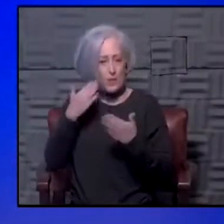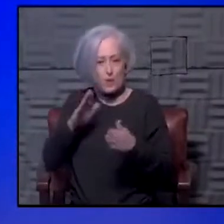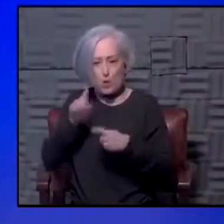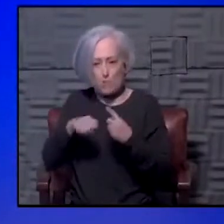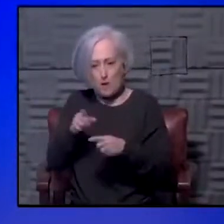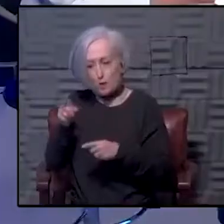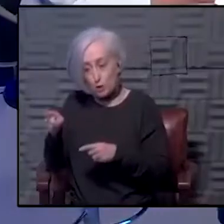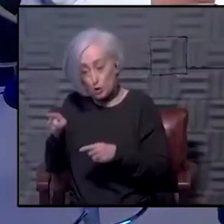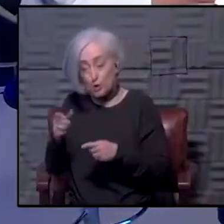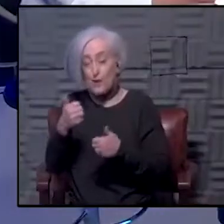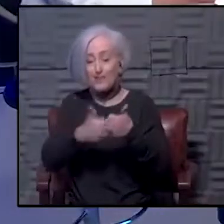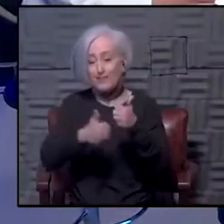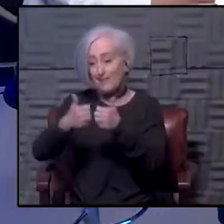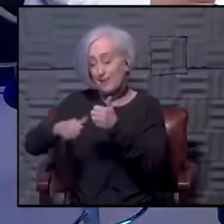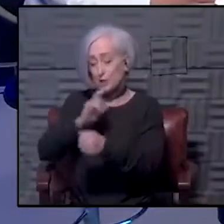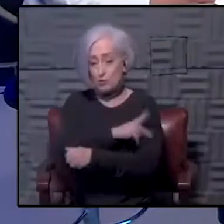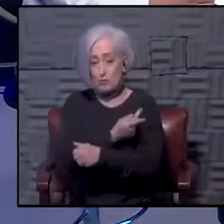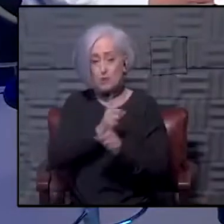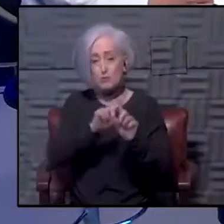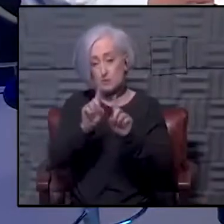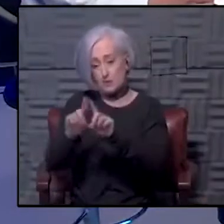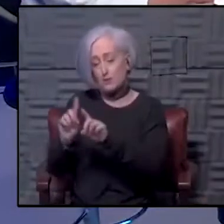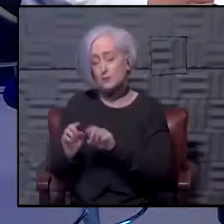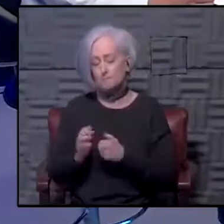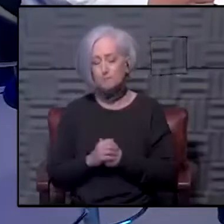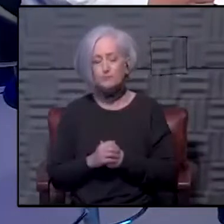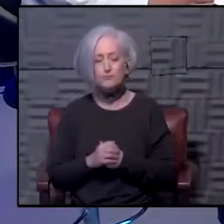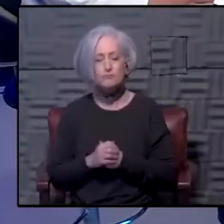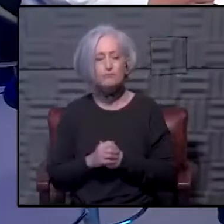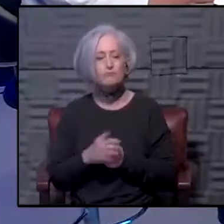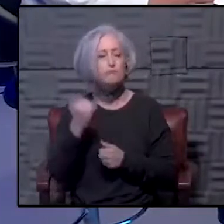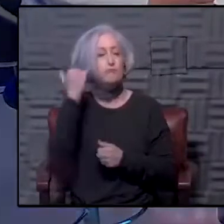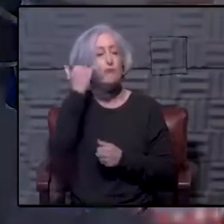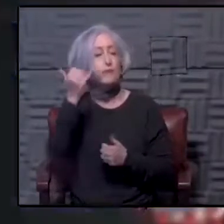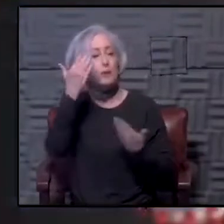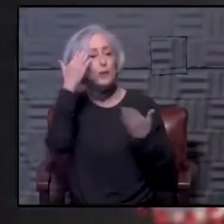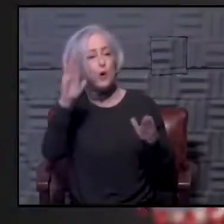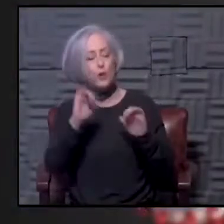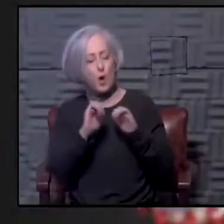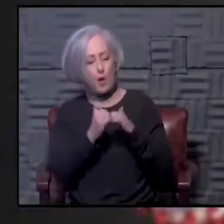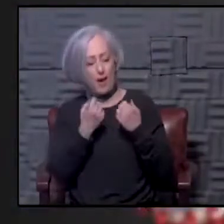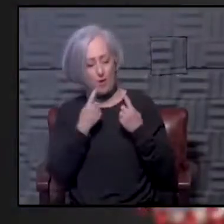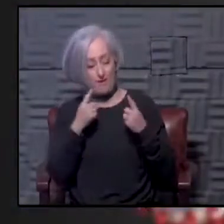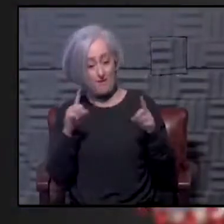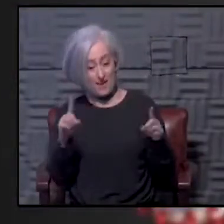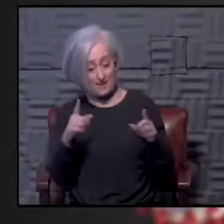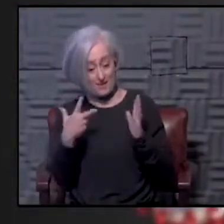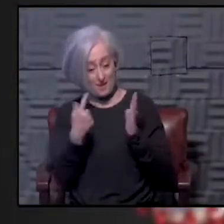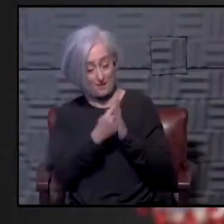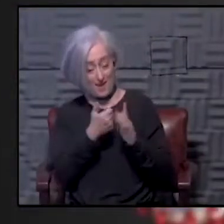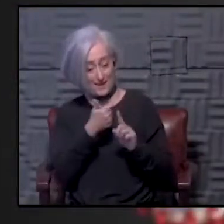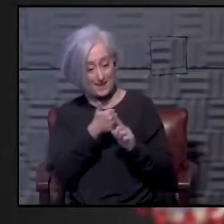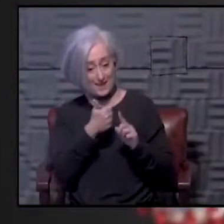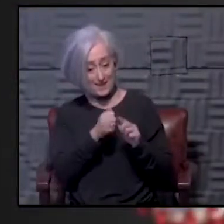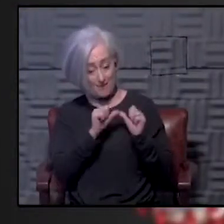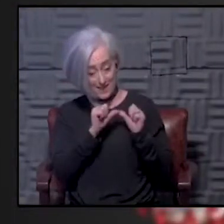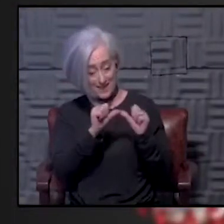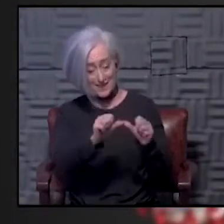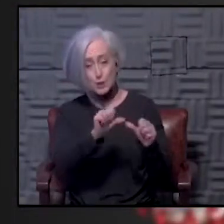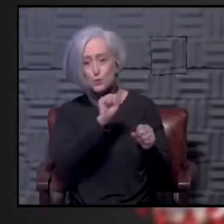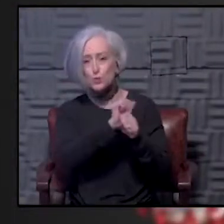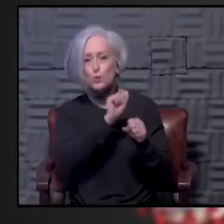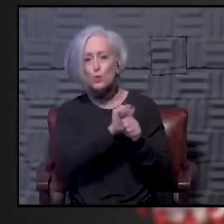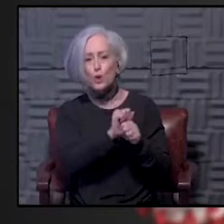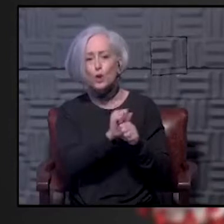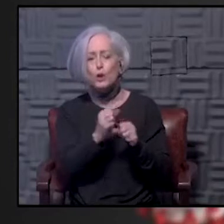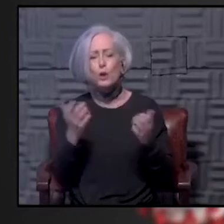from one patient to another. All right. If we don't know how effective or how long the vaccines work, what freedoms do we get from the